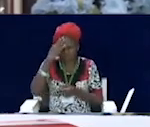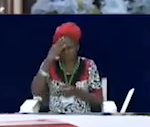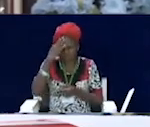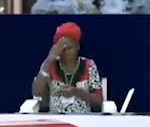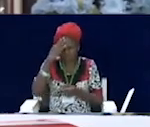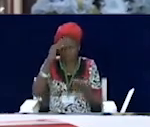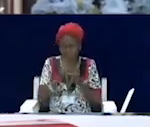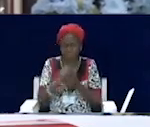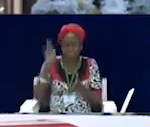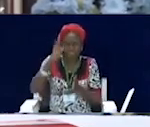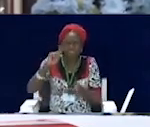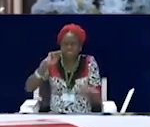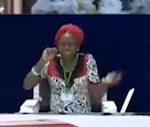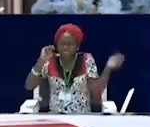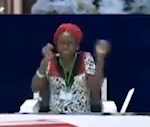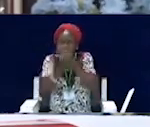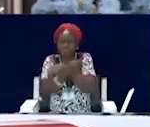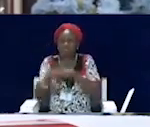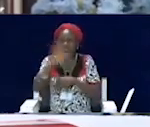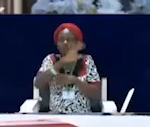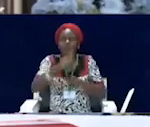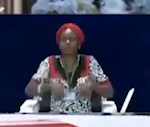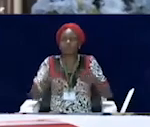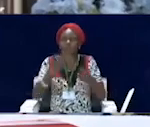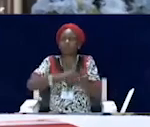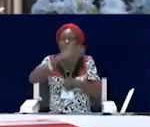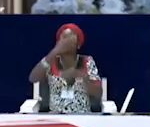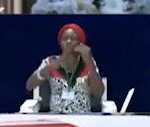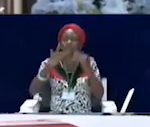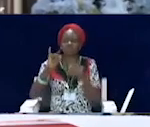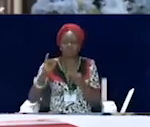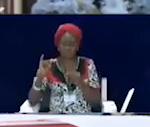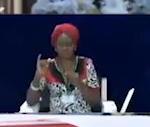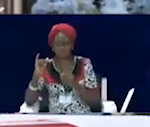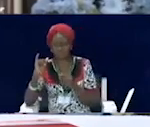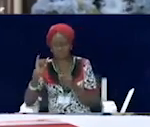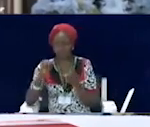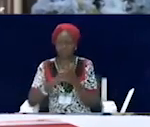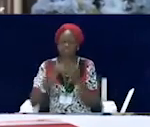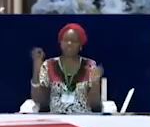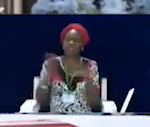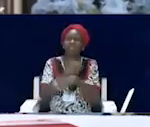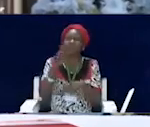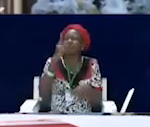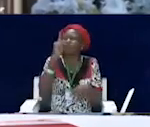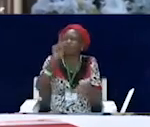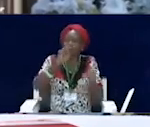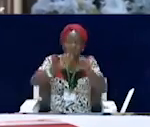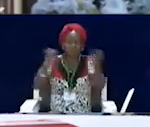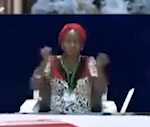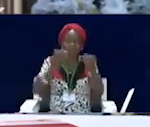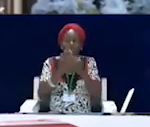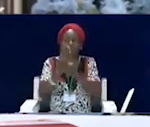that will transform your life completely. You know, it takes only one breakthrough